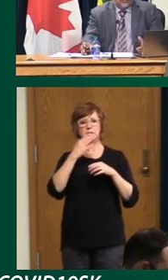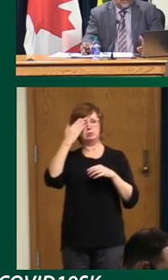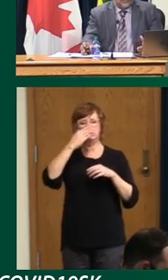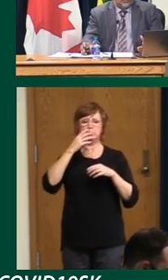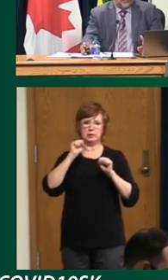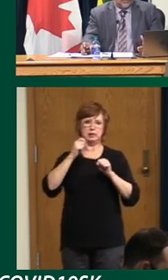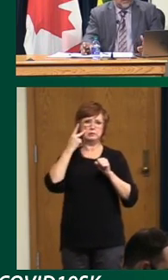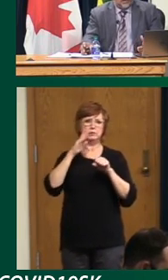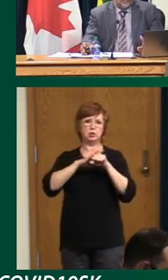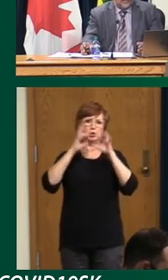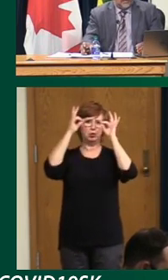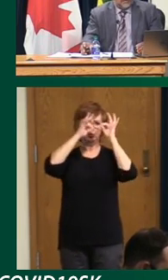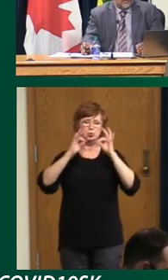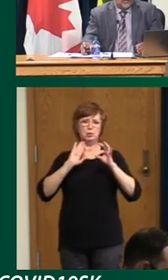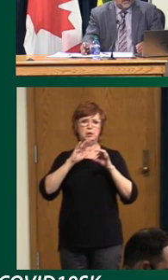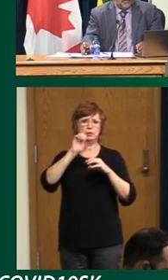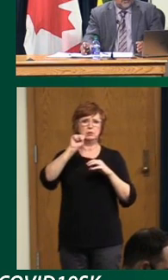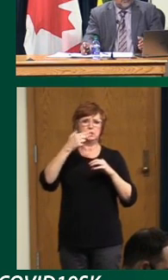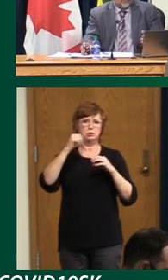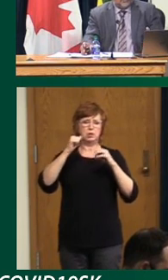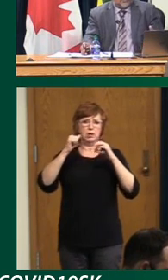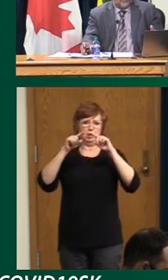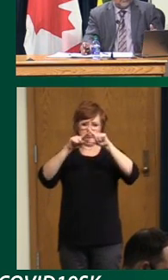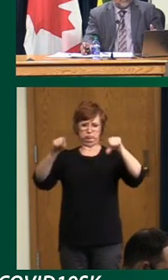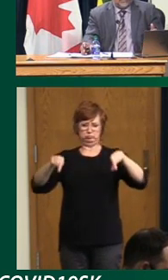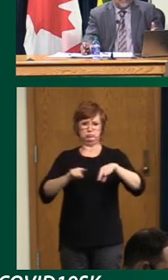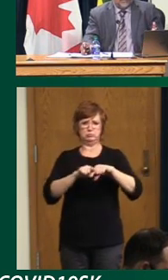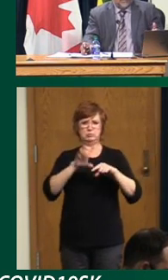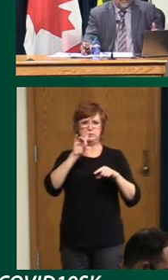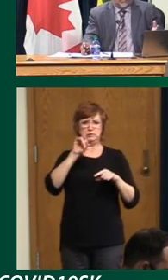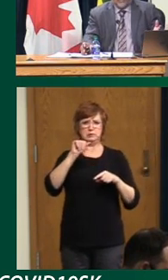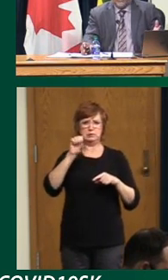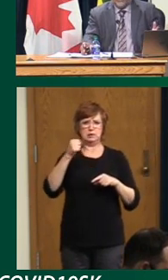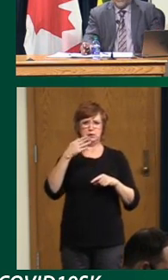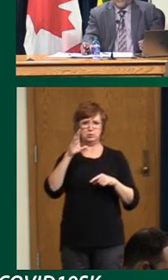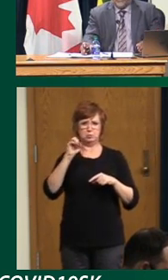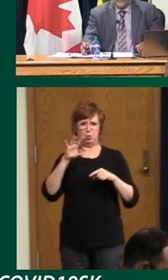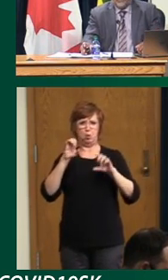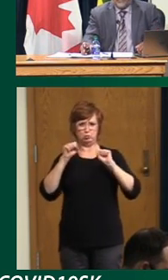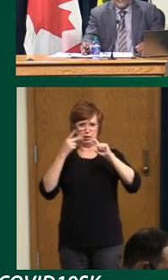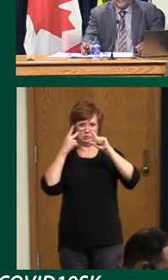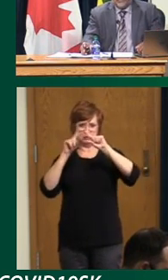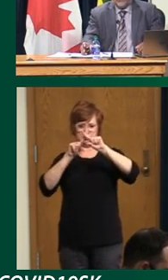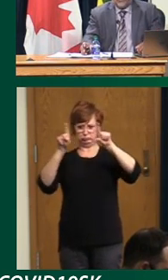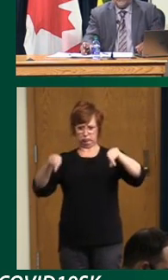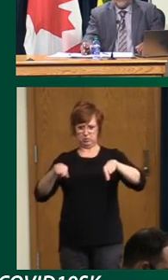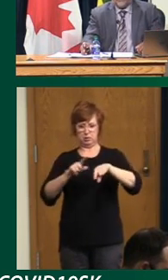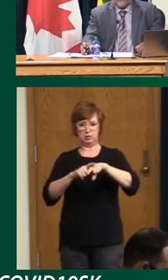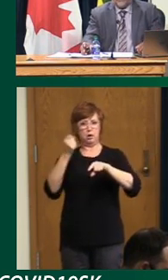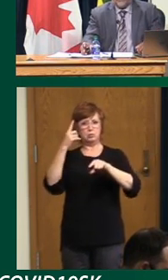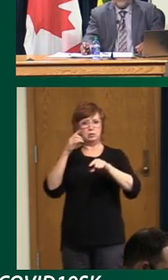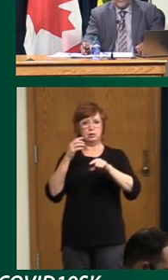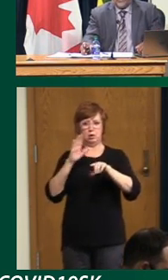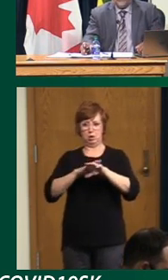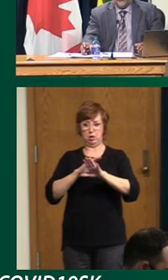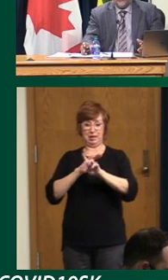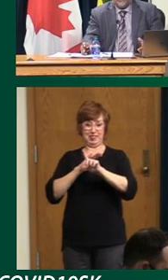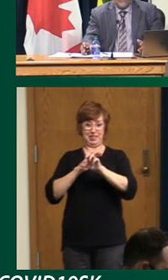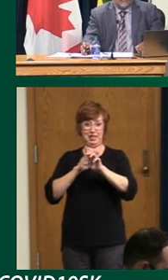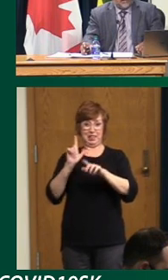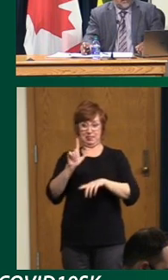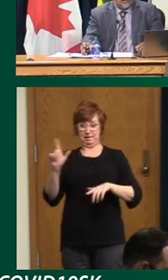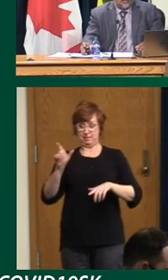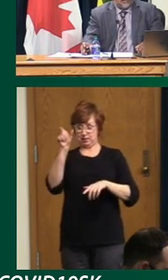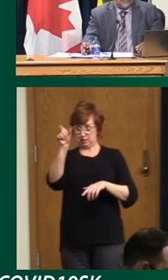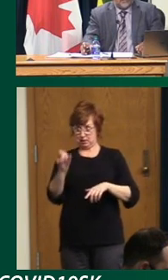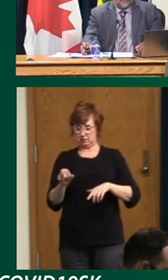it does show is that what I've been saying for some time, that we had right to the left of the slide, we had a small spike in March,